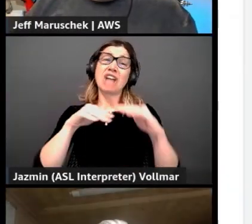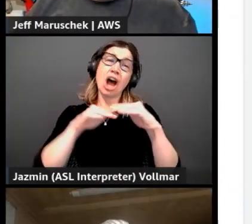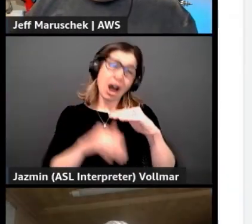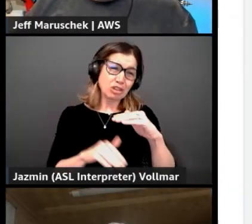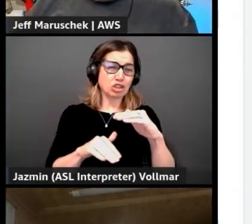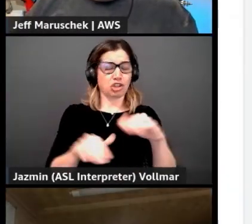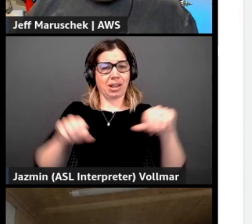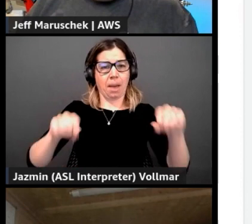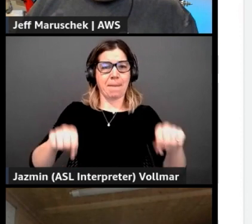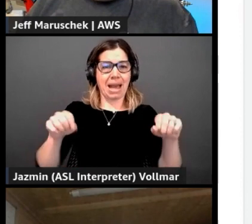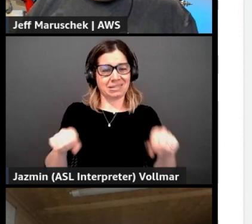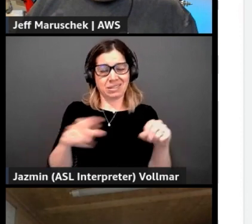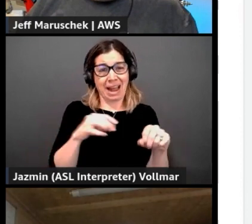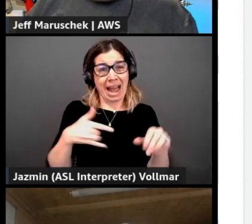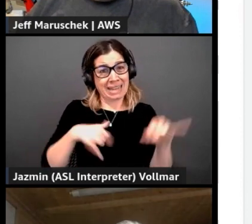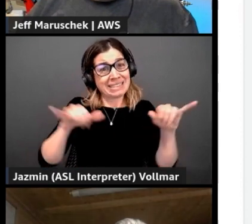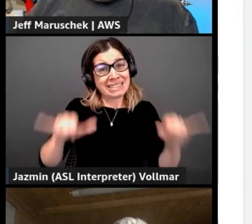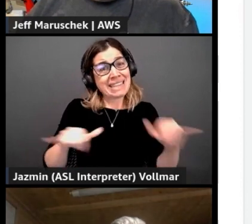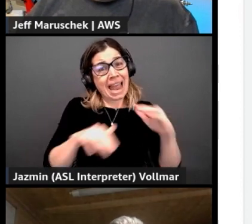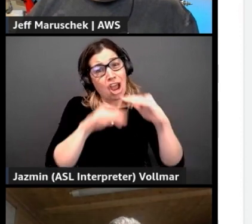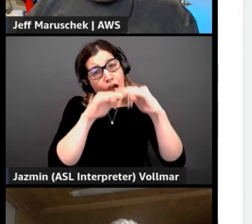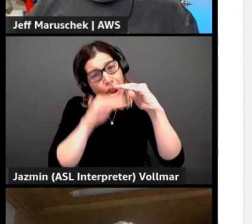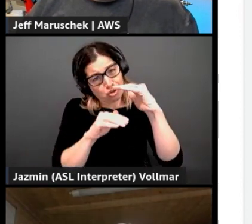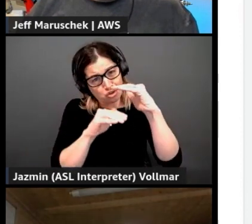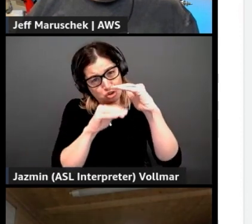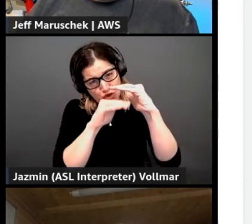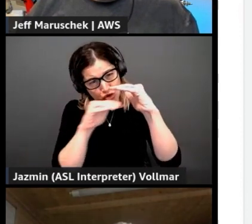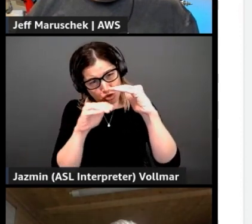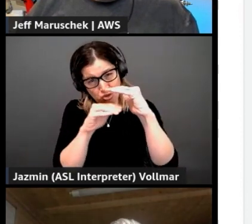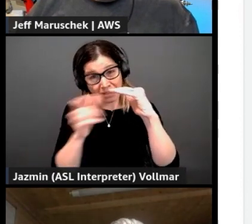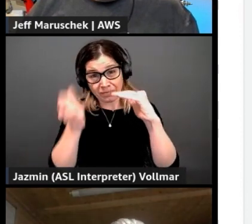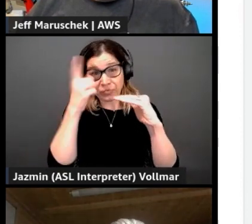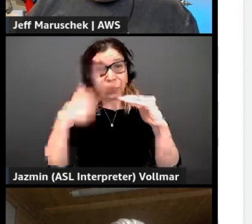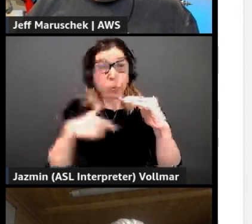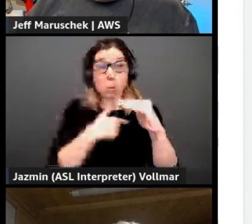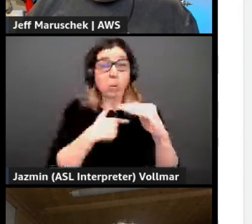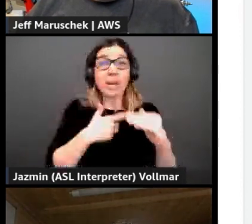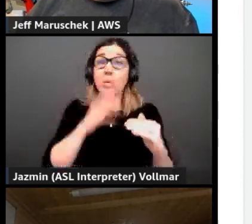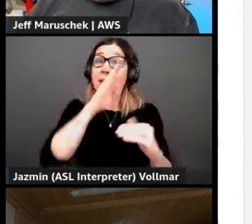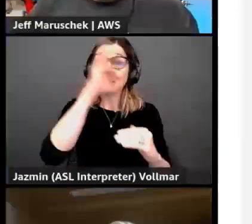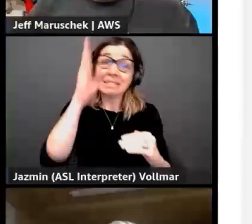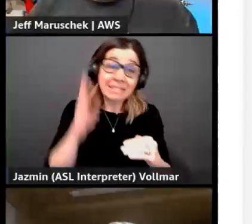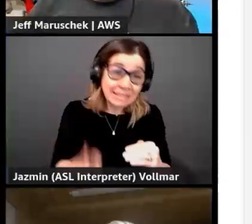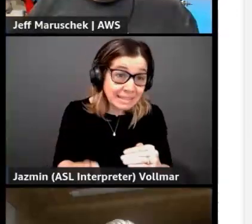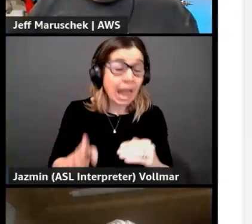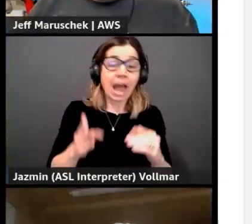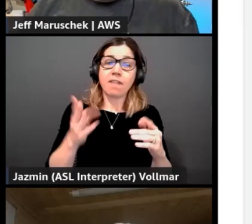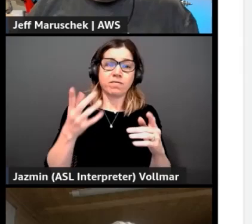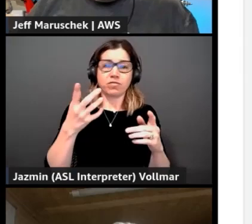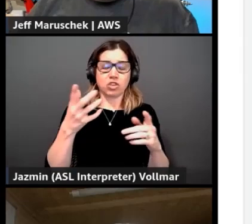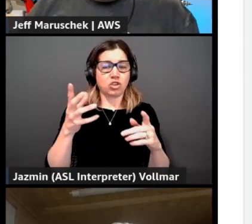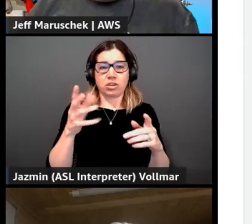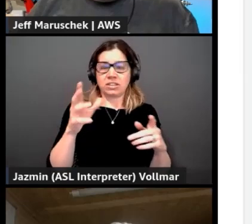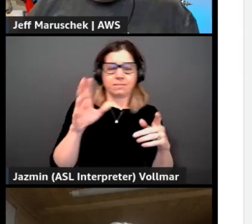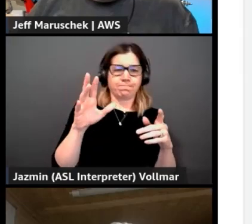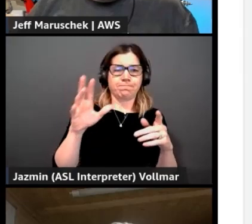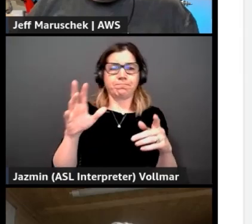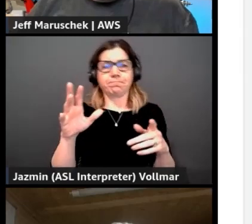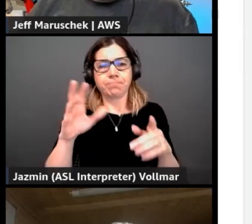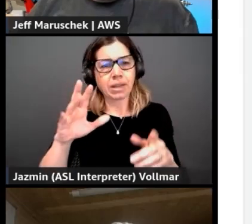stayed under. So that's what we're saying. We're never ever going to compromise the reputation of the IP by over